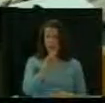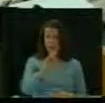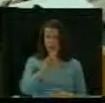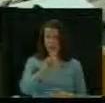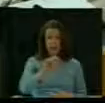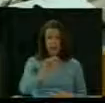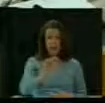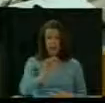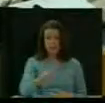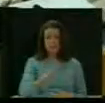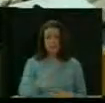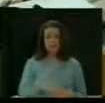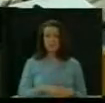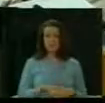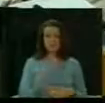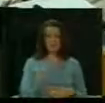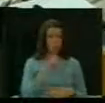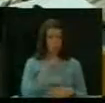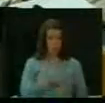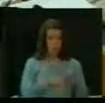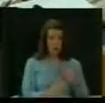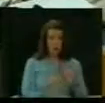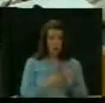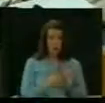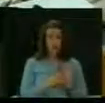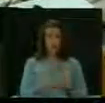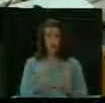that said, "This isn't Candyland.